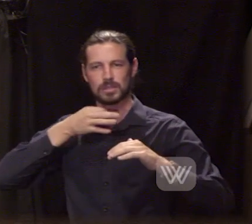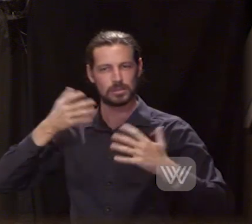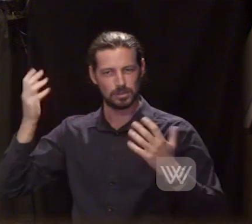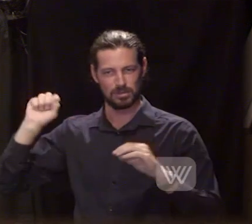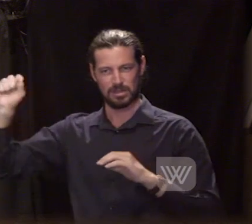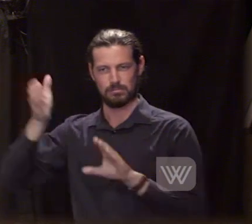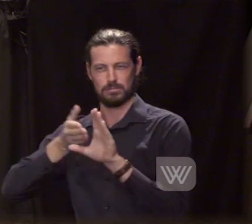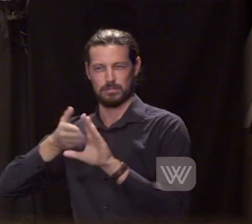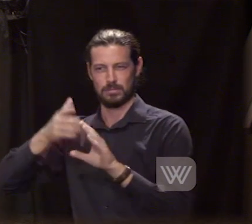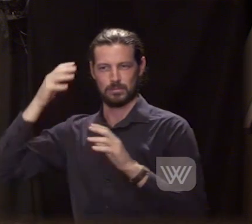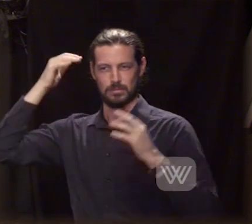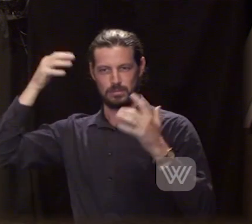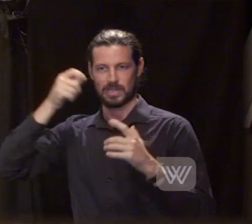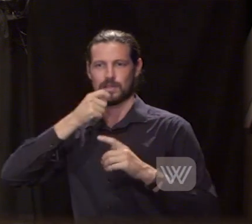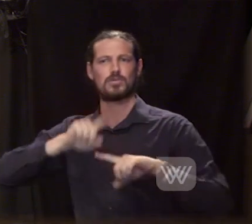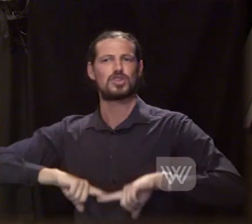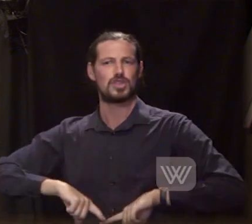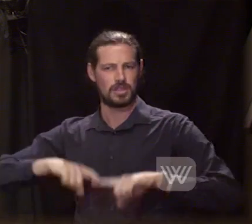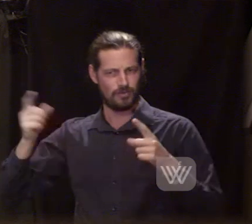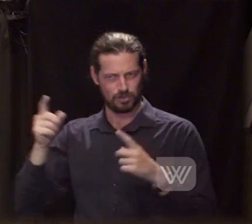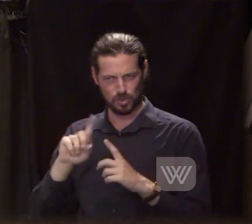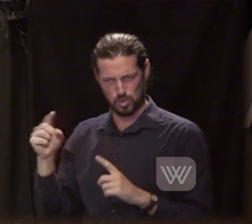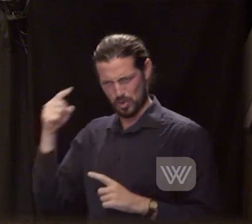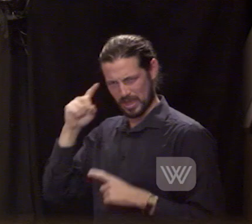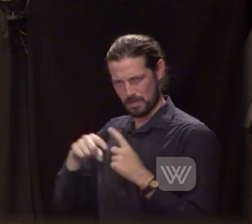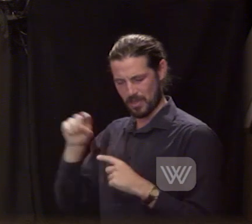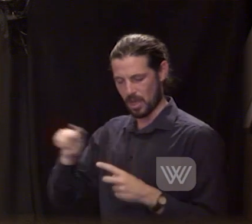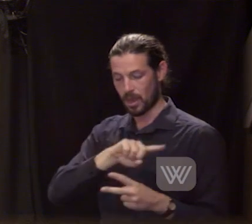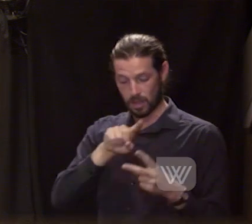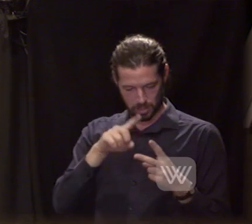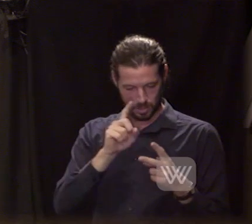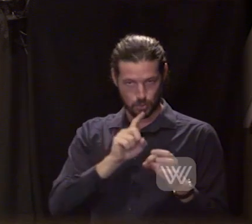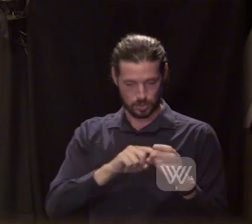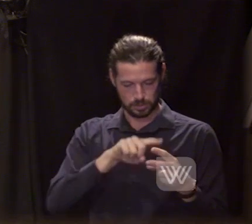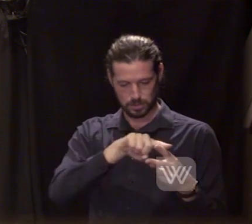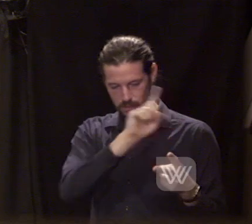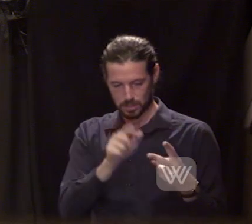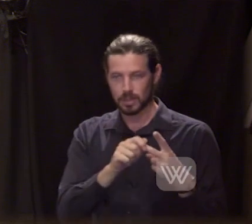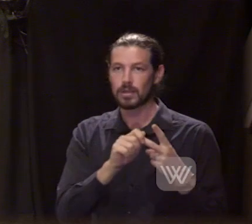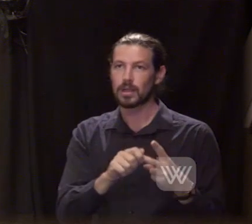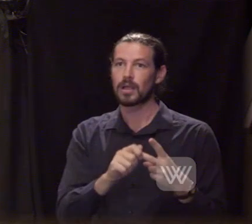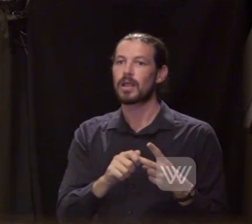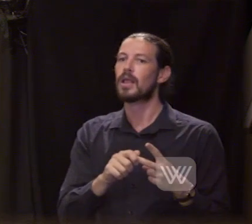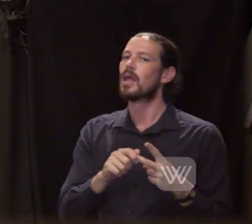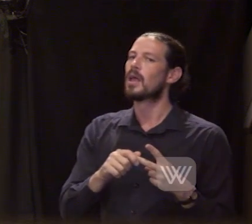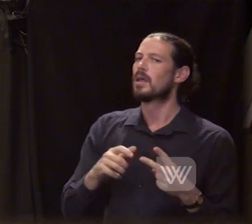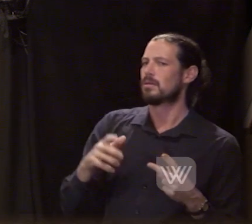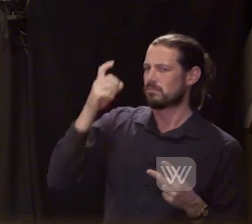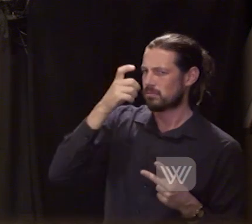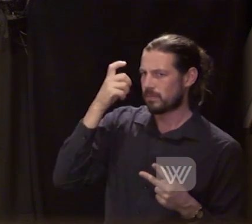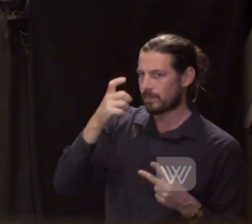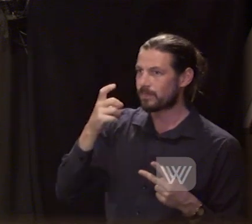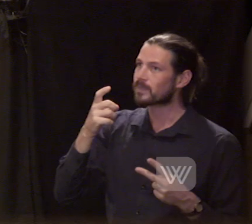you've been doing. And the second thing I'd like to ask is, was the outside weather as variable as the